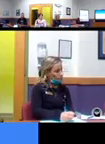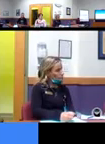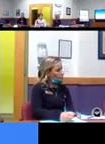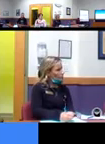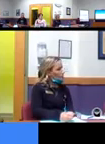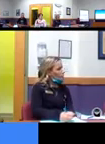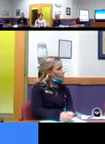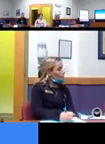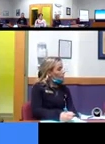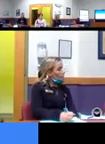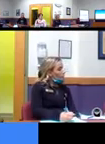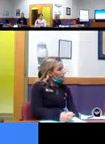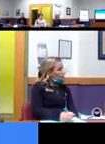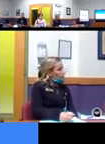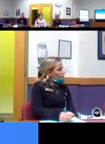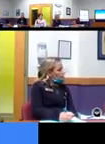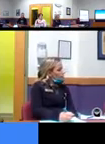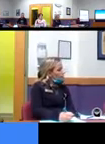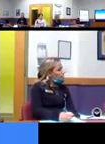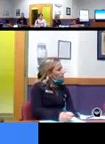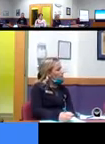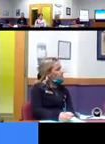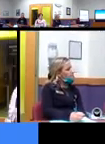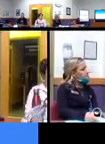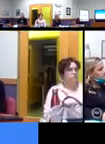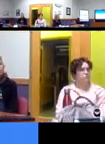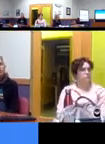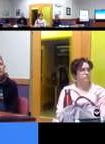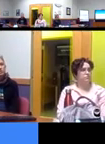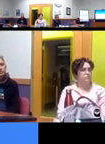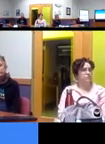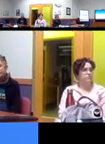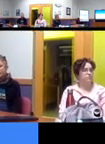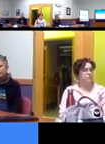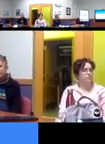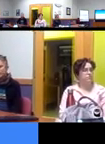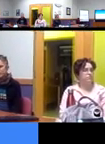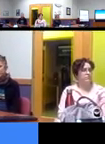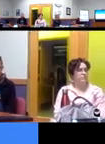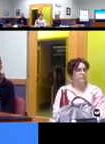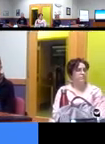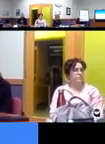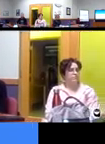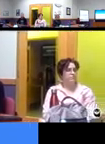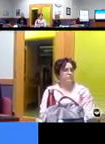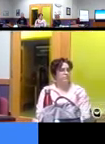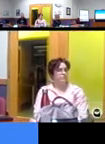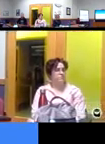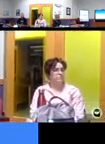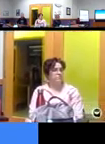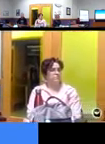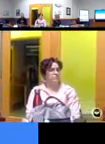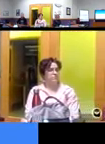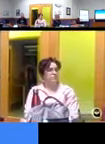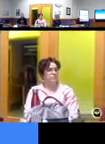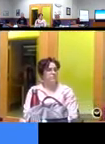over telehealth and making sure payment happens, finish some paperwork, you'll do your intake, medical history, and then we